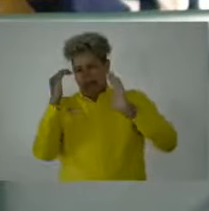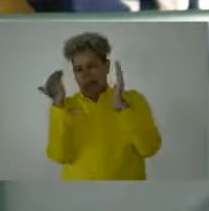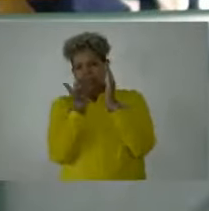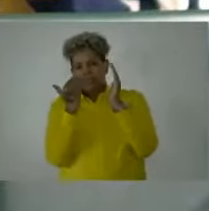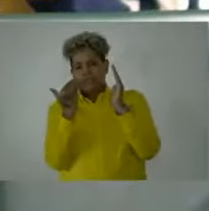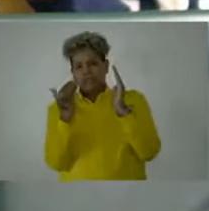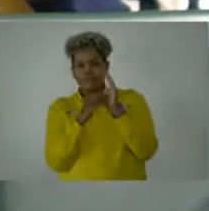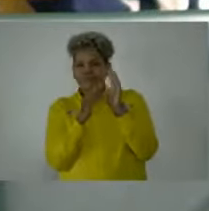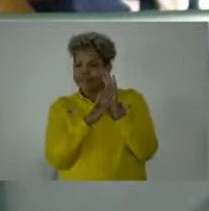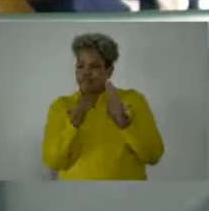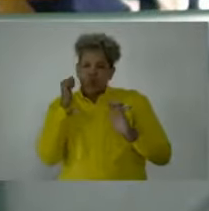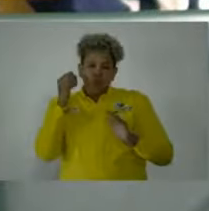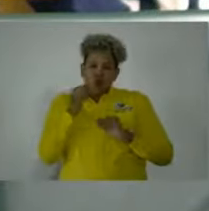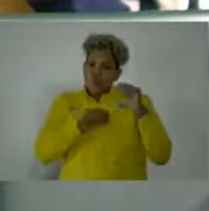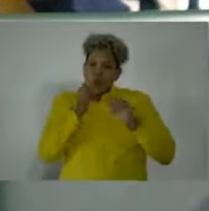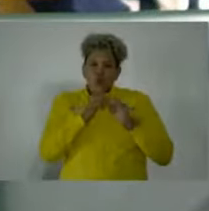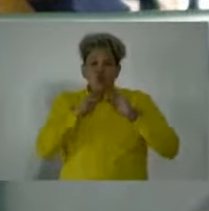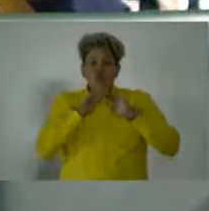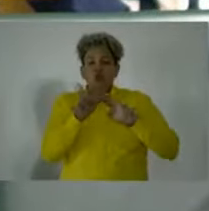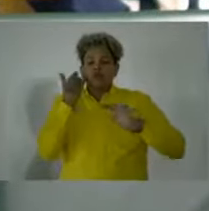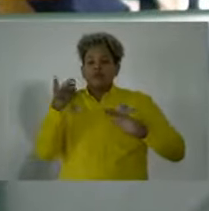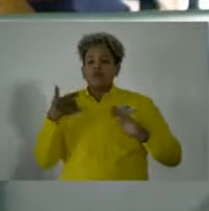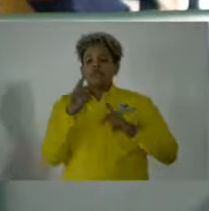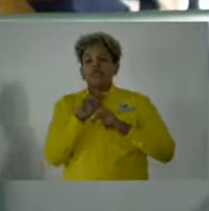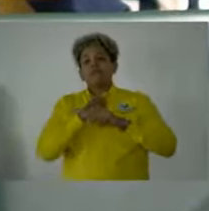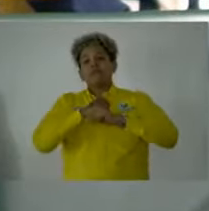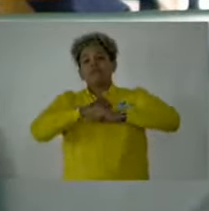WTO, if we continue to protect our farmers.